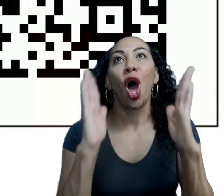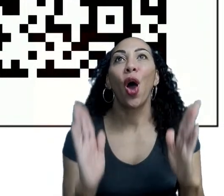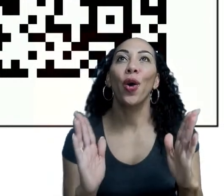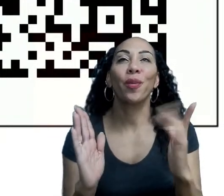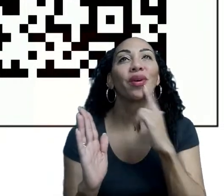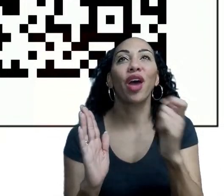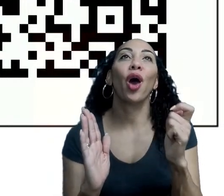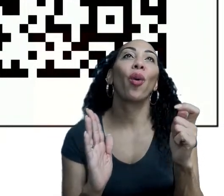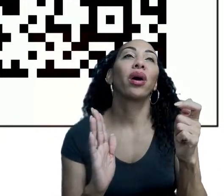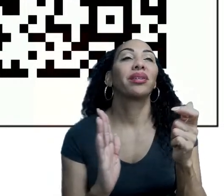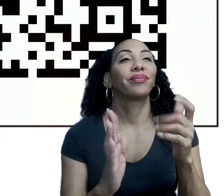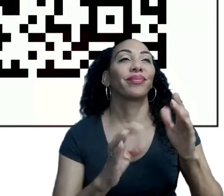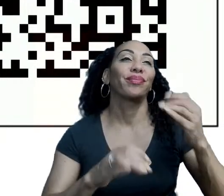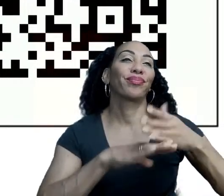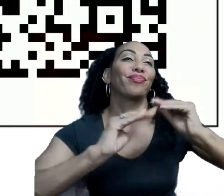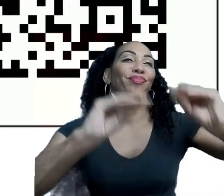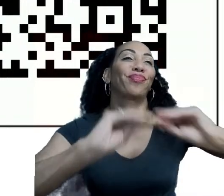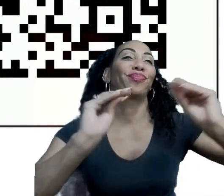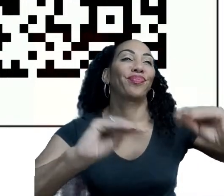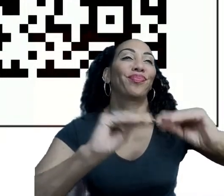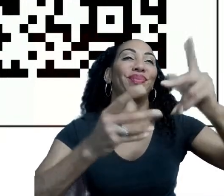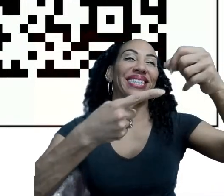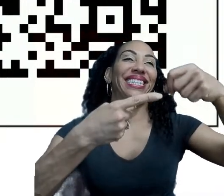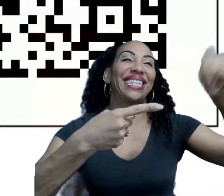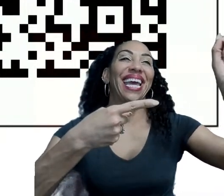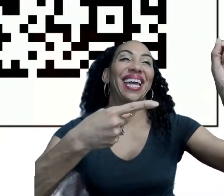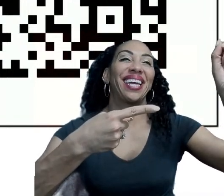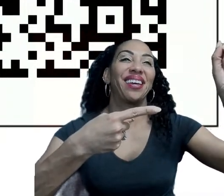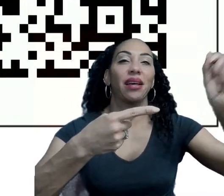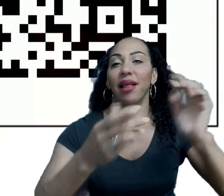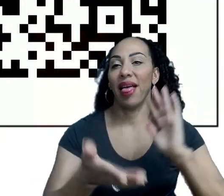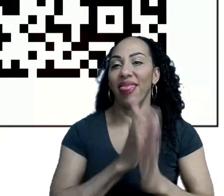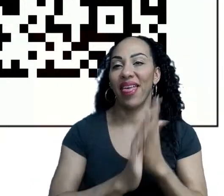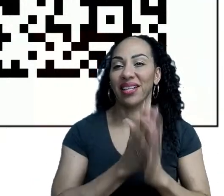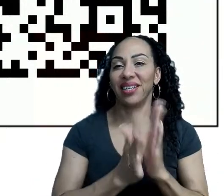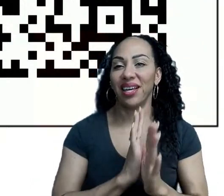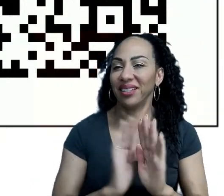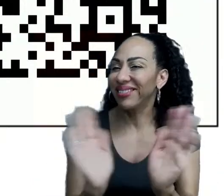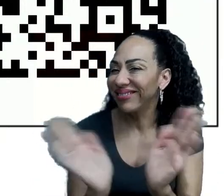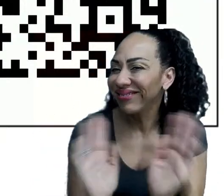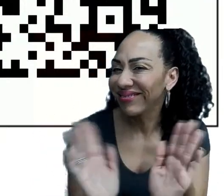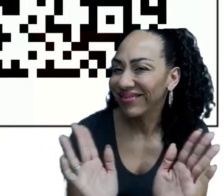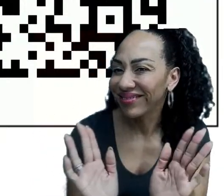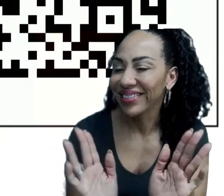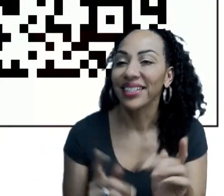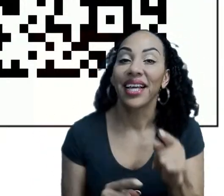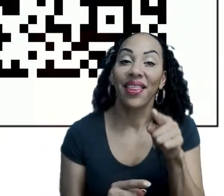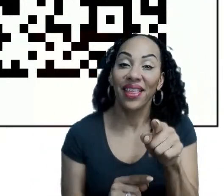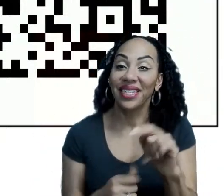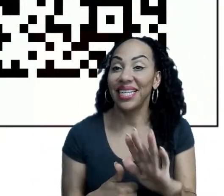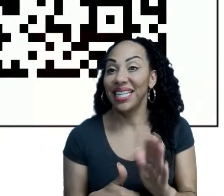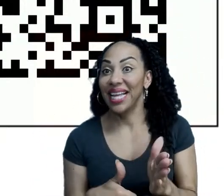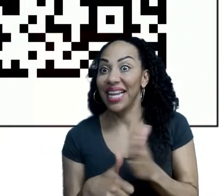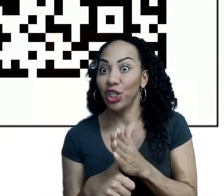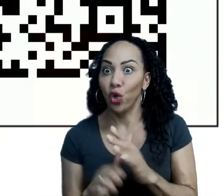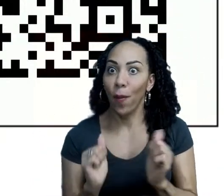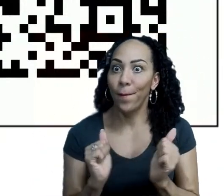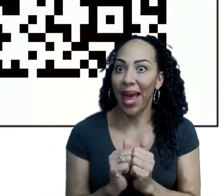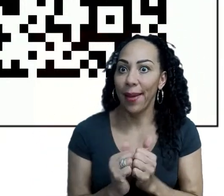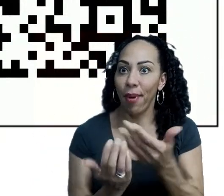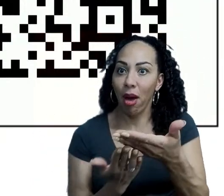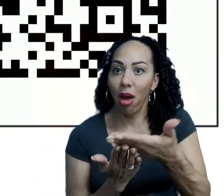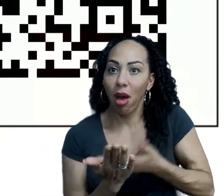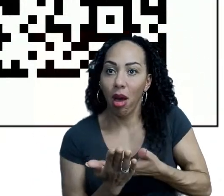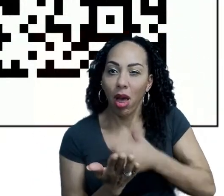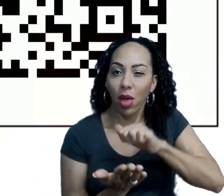that group. And so this was a paper, and this is an initial paper that we published that we intend